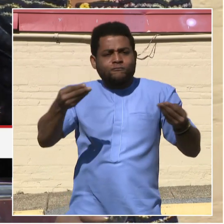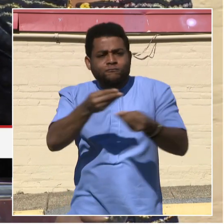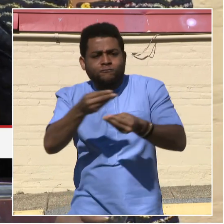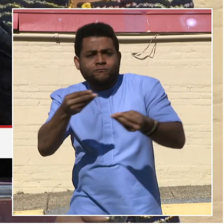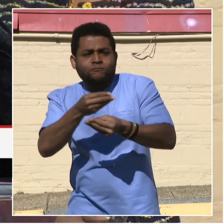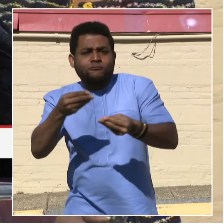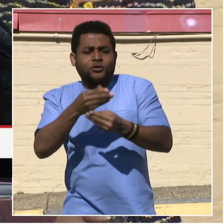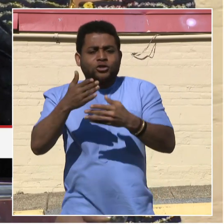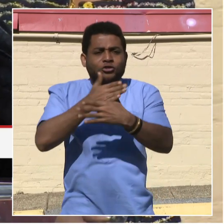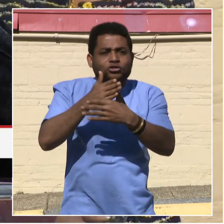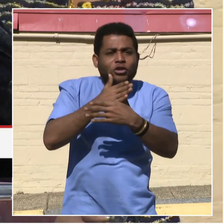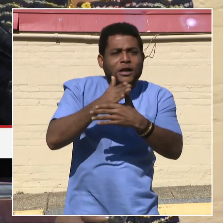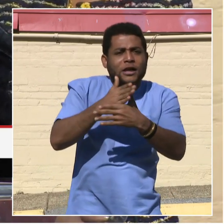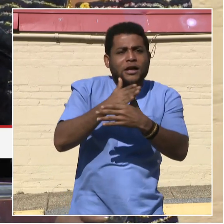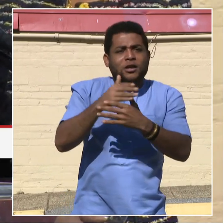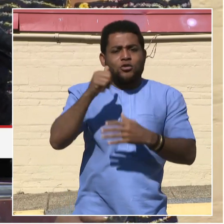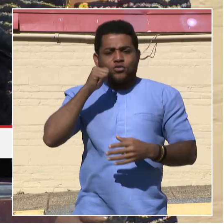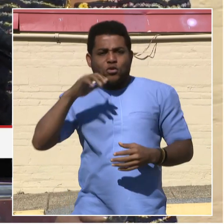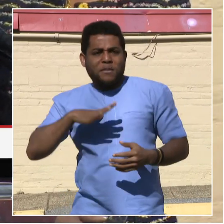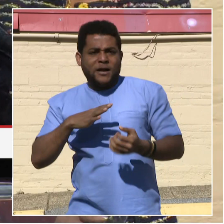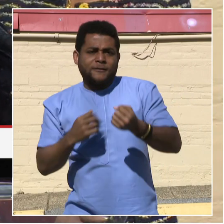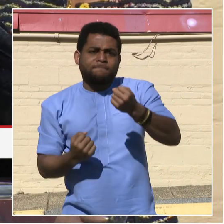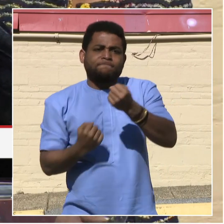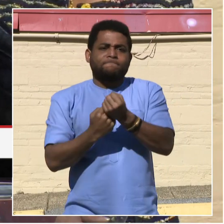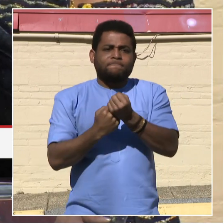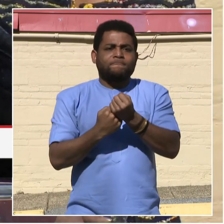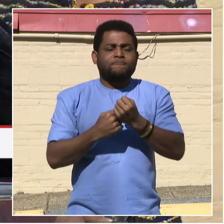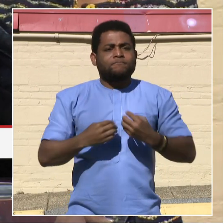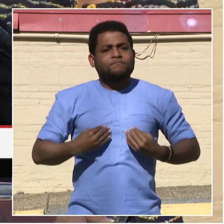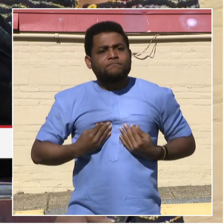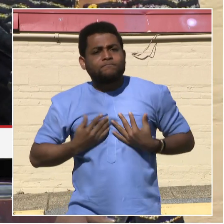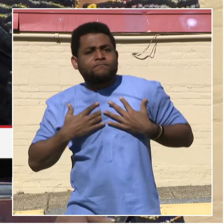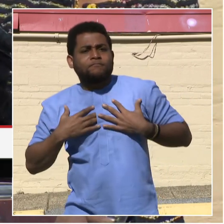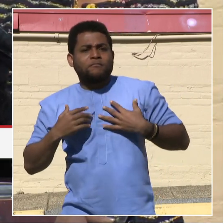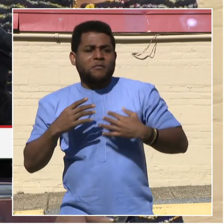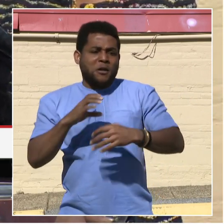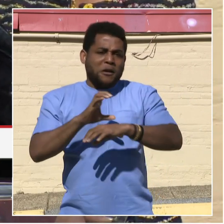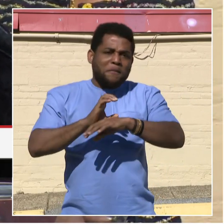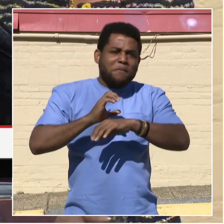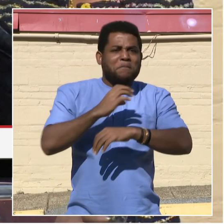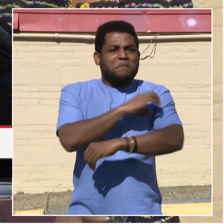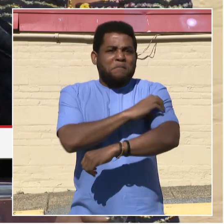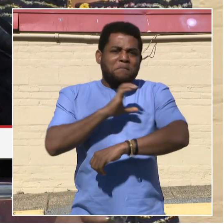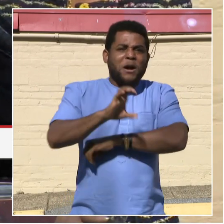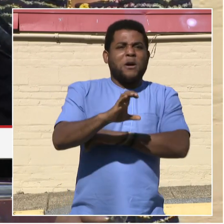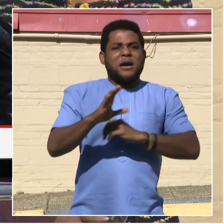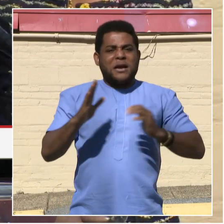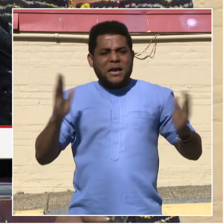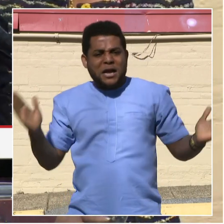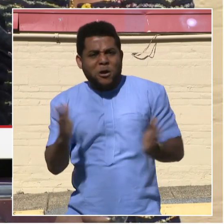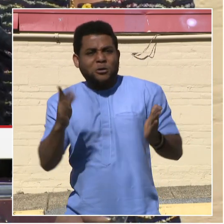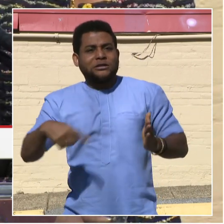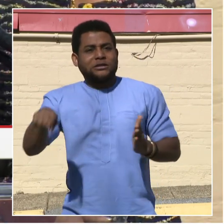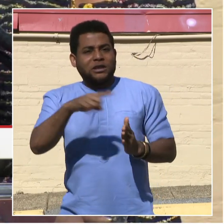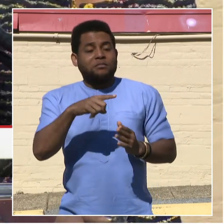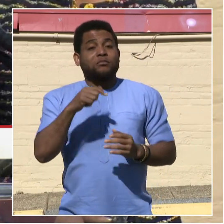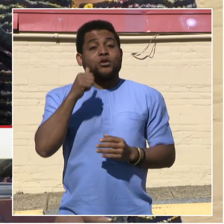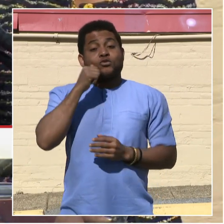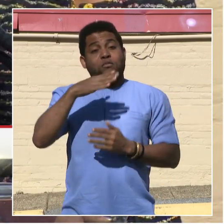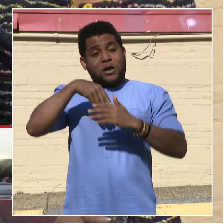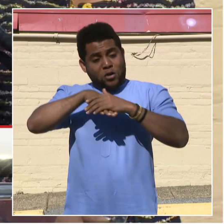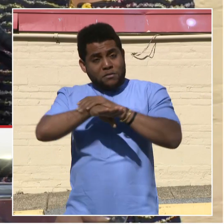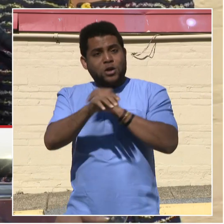uplifted, celebrated, motivated, and encouraged. Women come in with a mission of